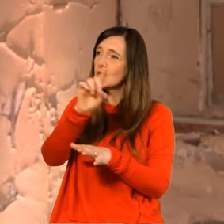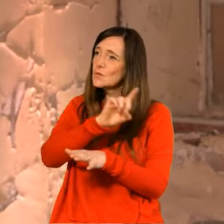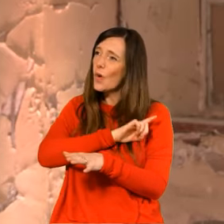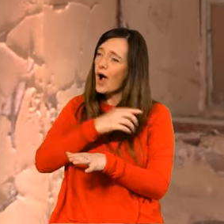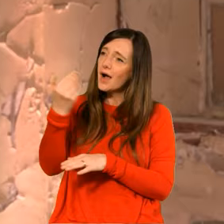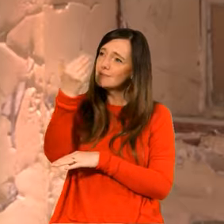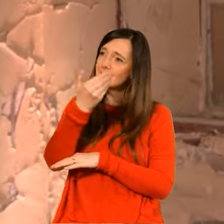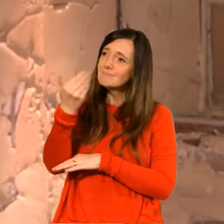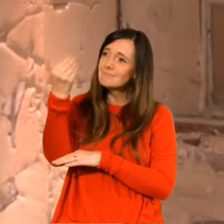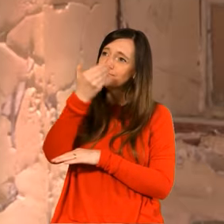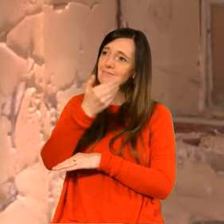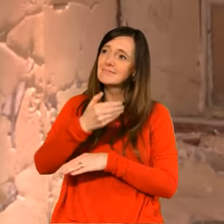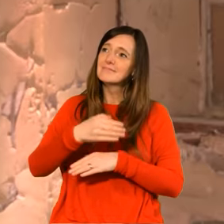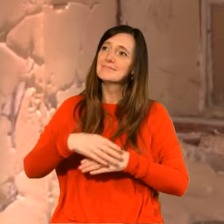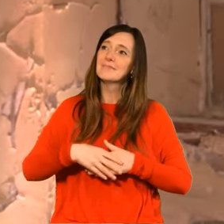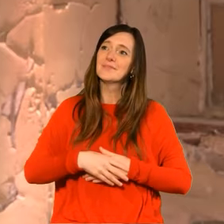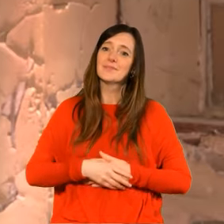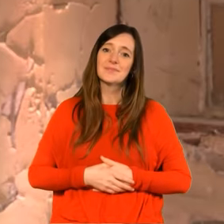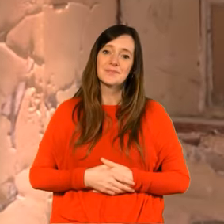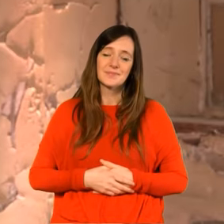year?